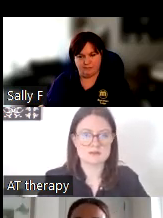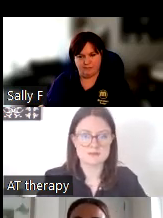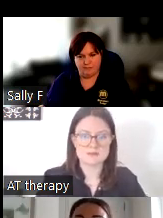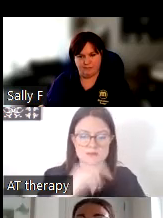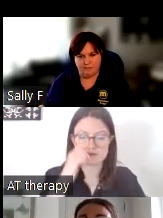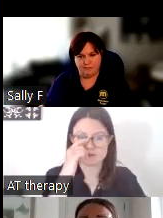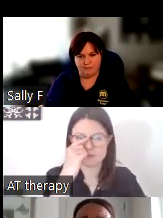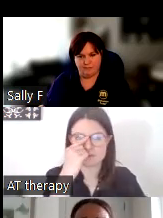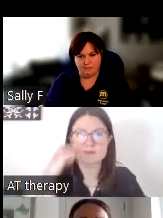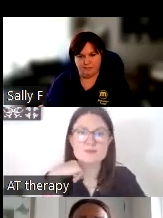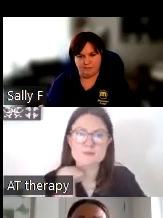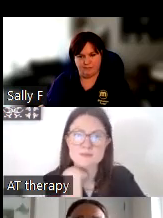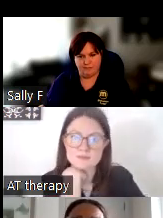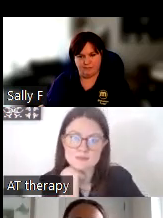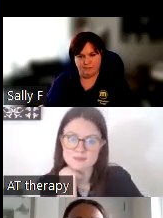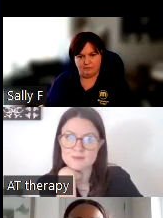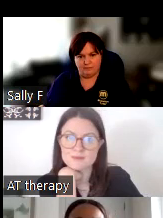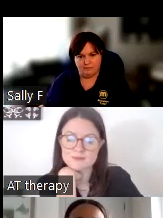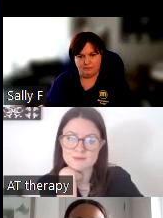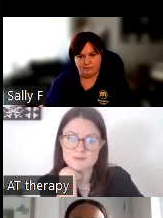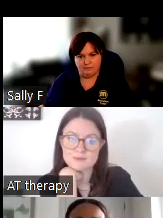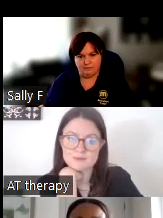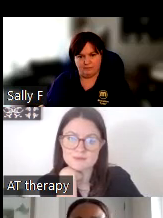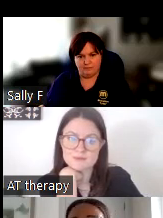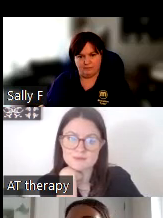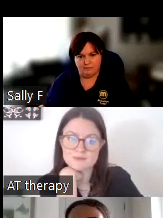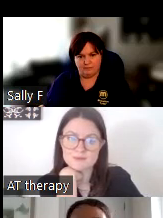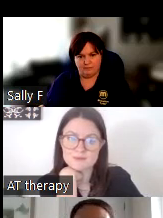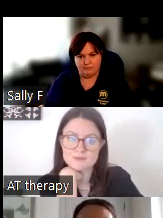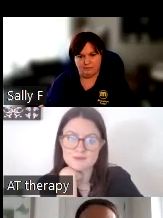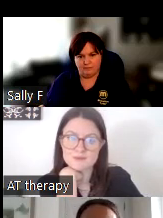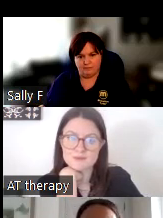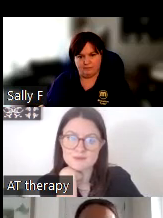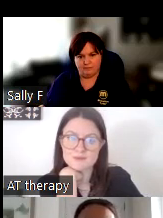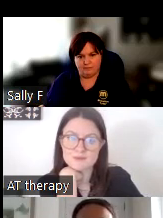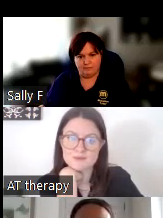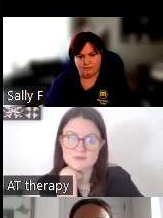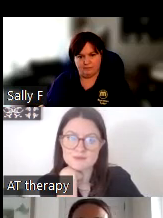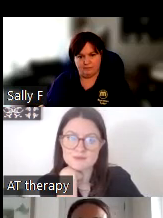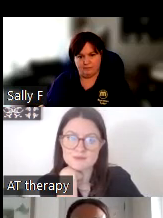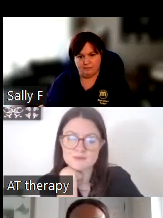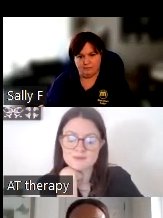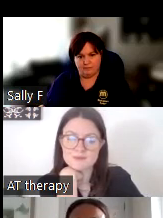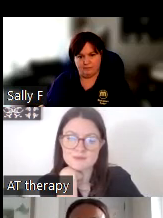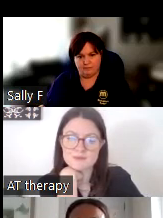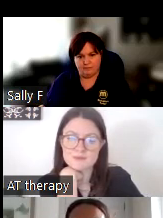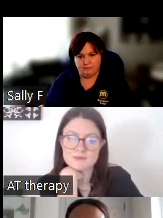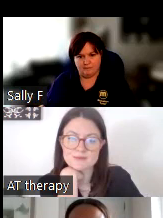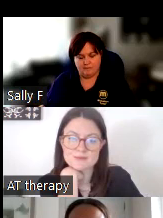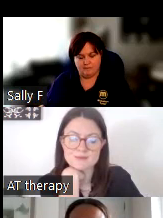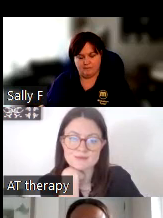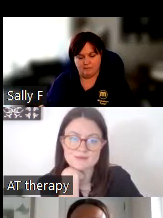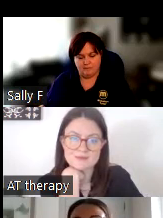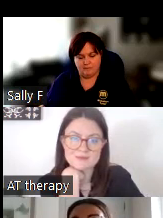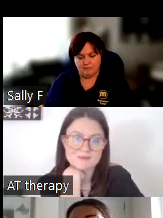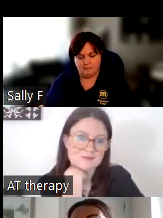around excited, anxious, red, you've got angry, things like that. It's great to use as a whole class approach. And I always like